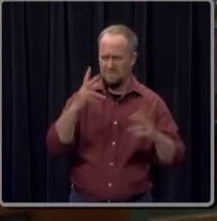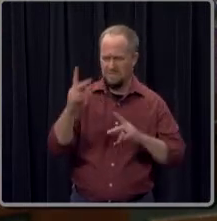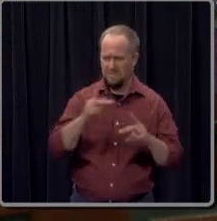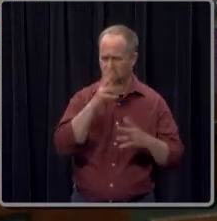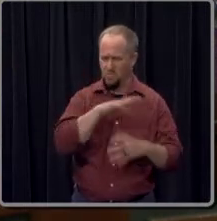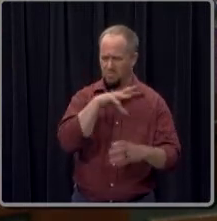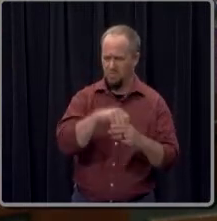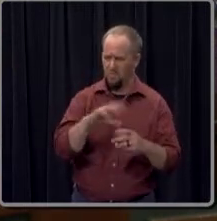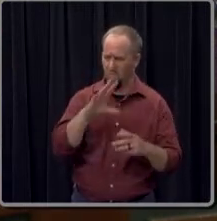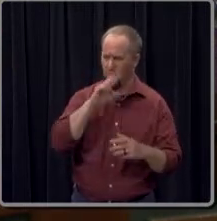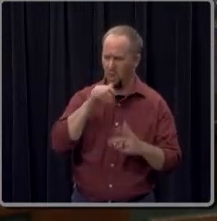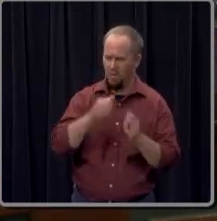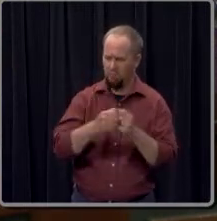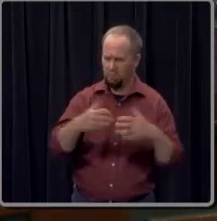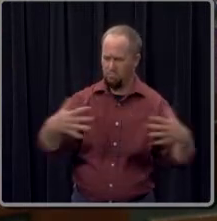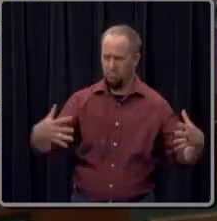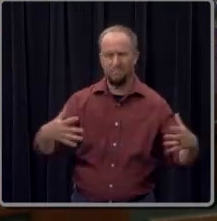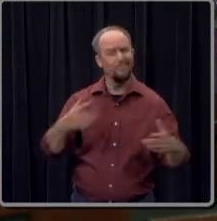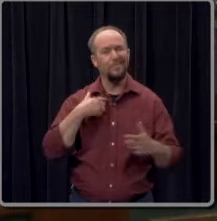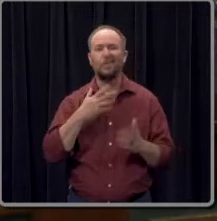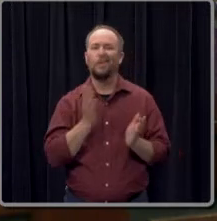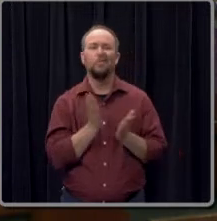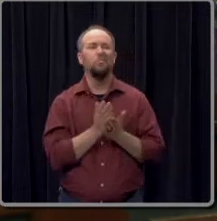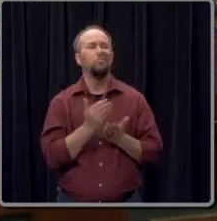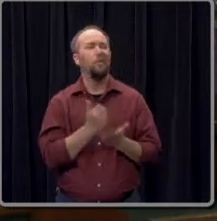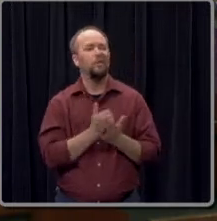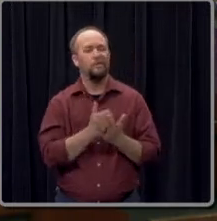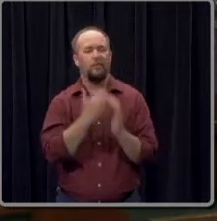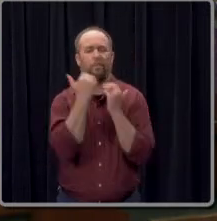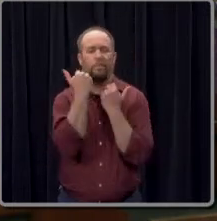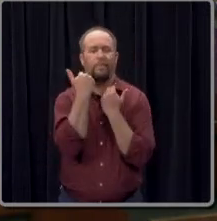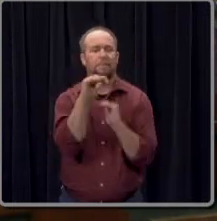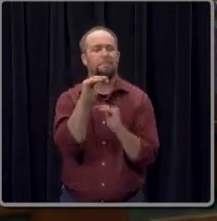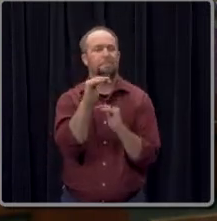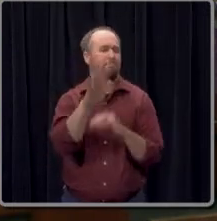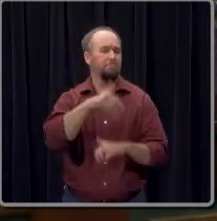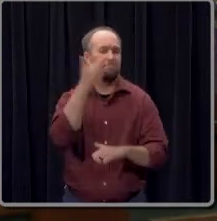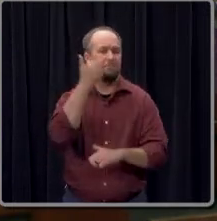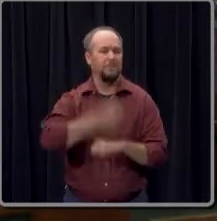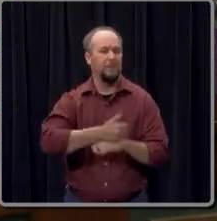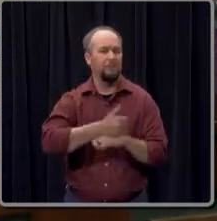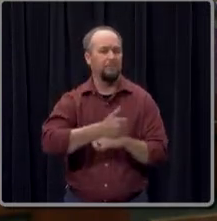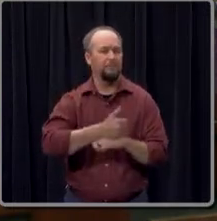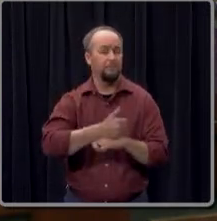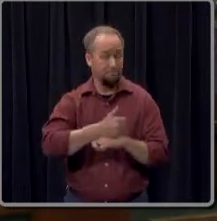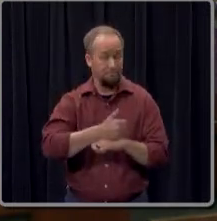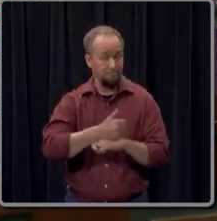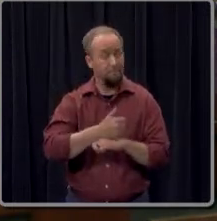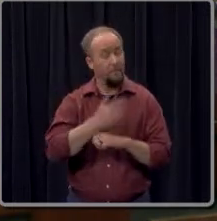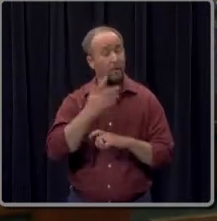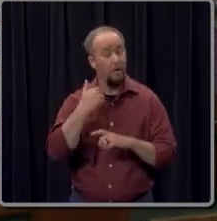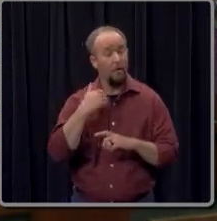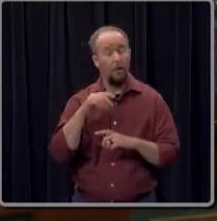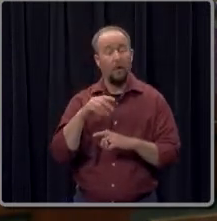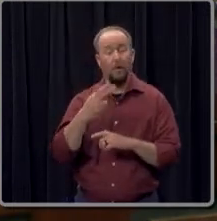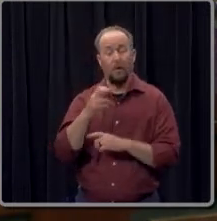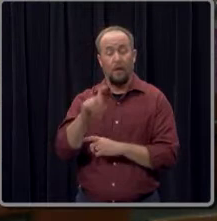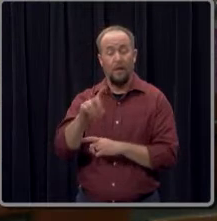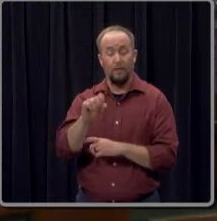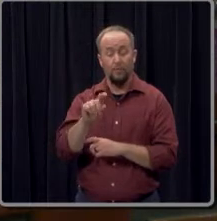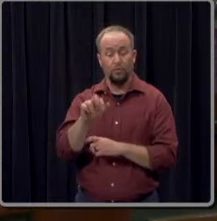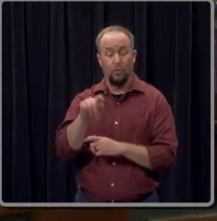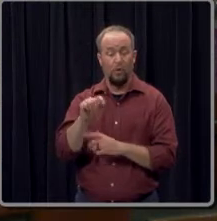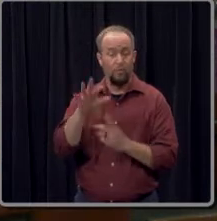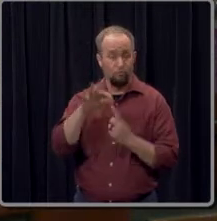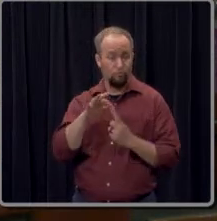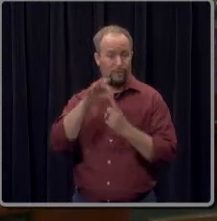be in, why don't we expand it? The budgets from the federal government are set, and Head Start is unique and separate from the school